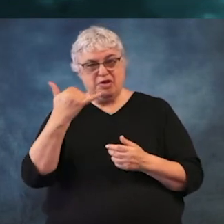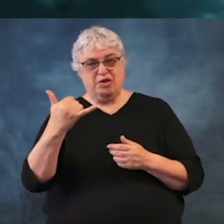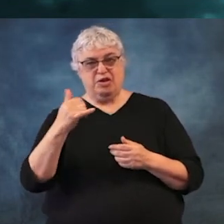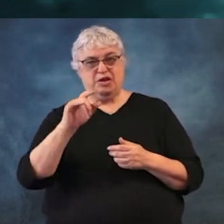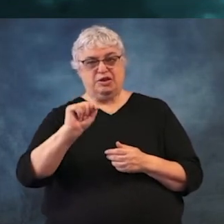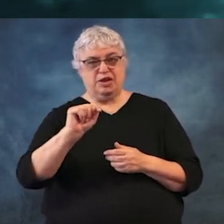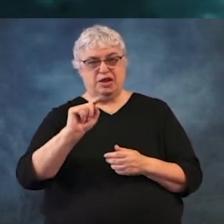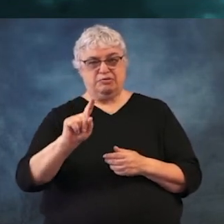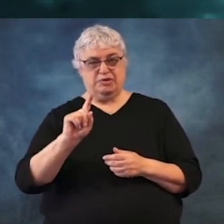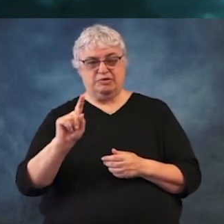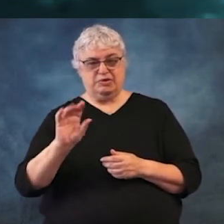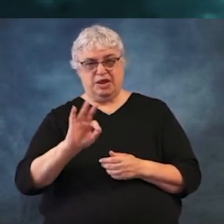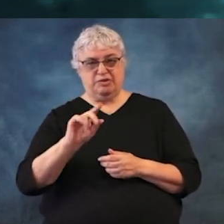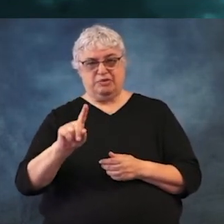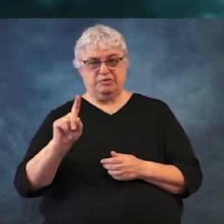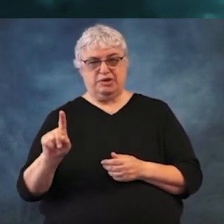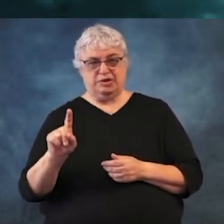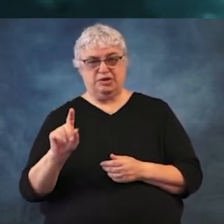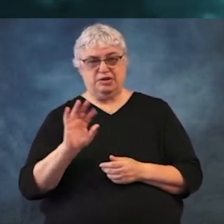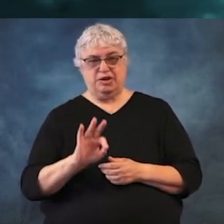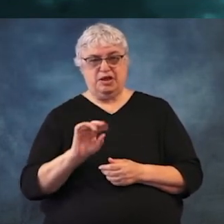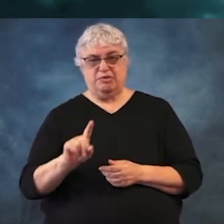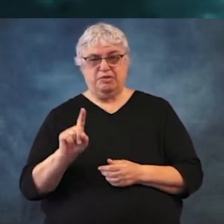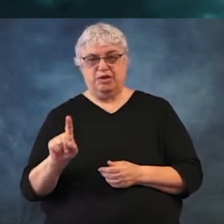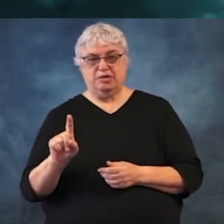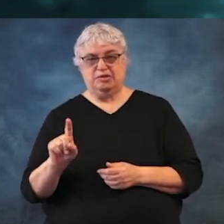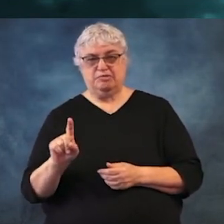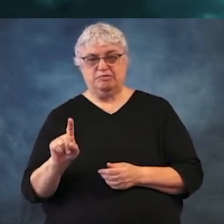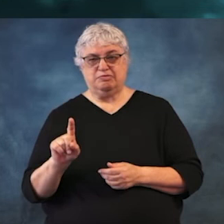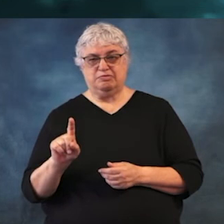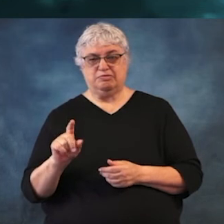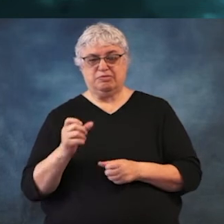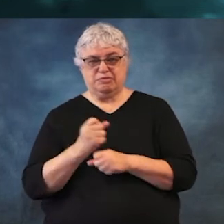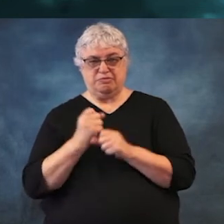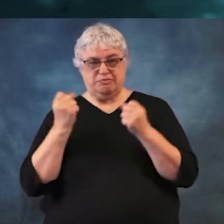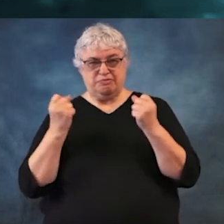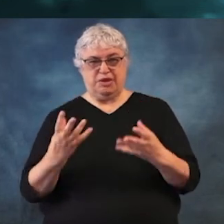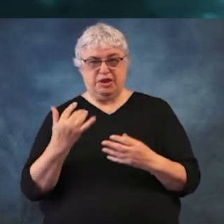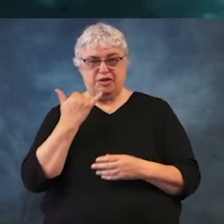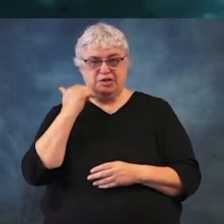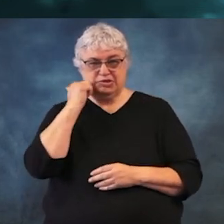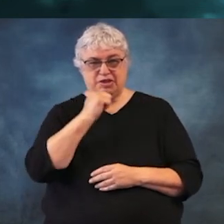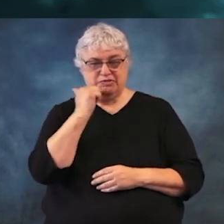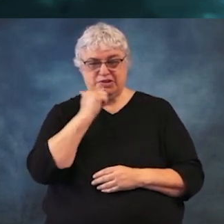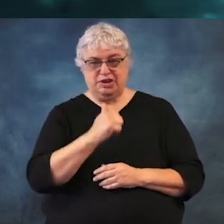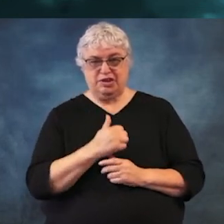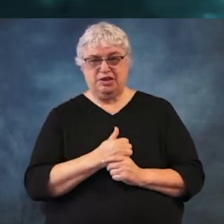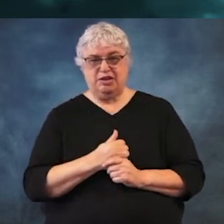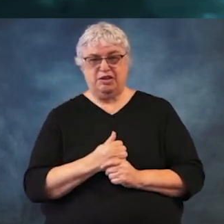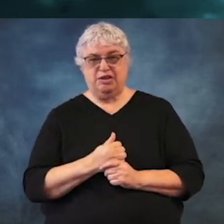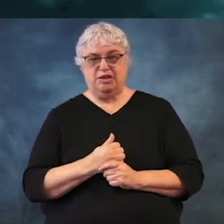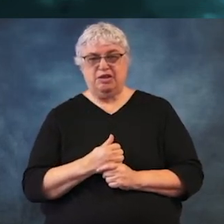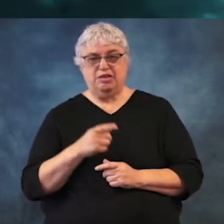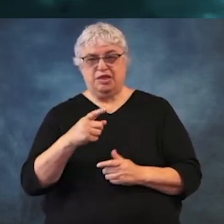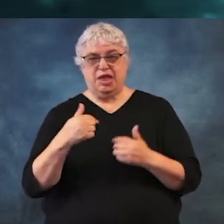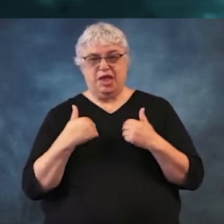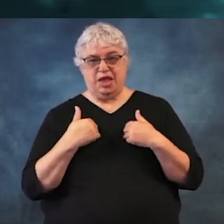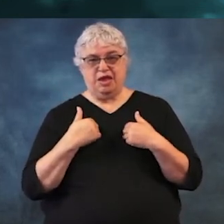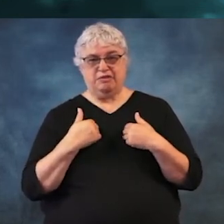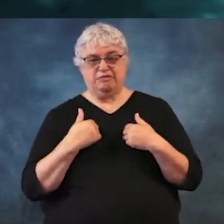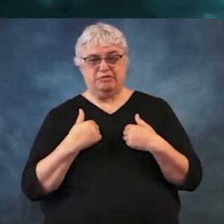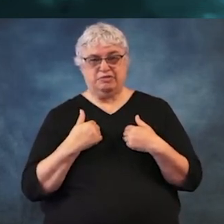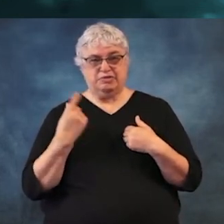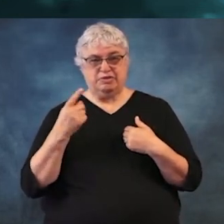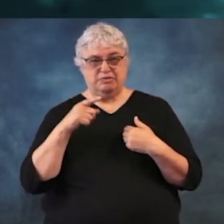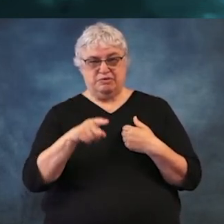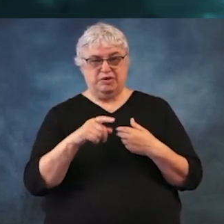911, because 911 they get a lot of calls every day, but making sure that they have